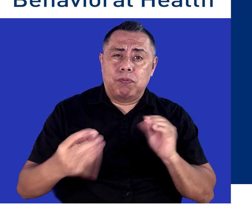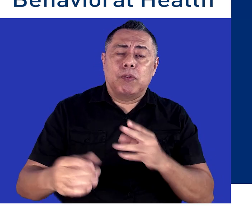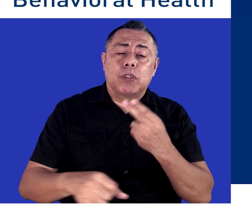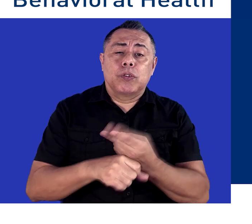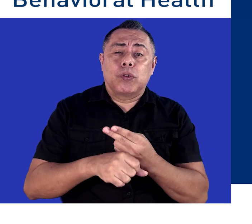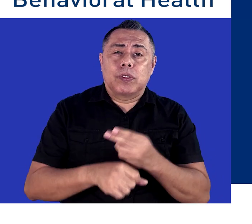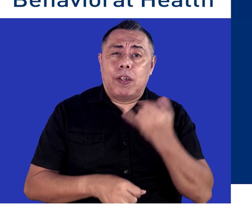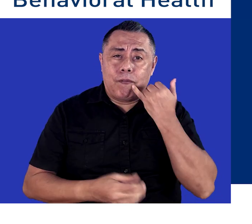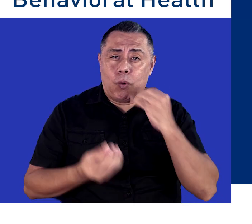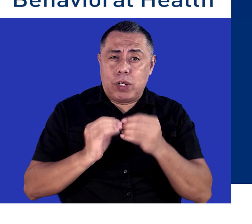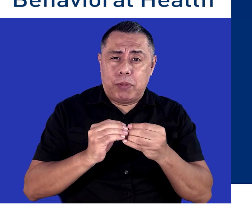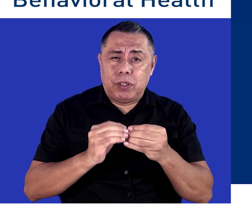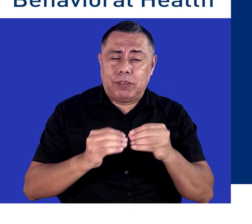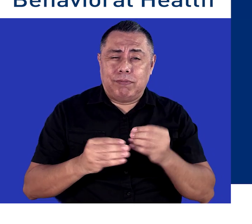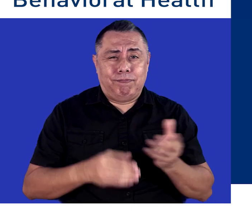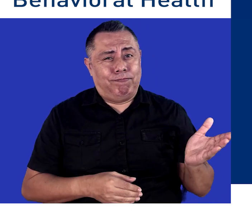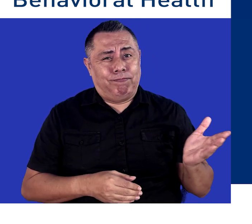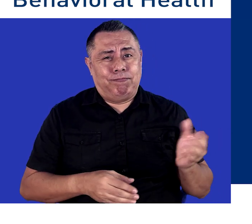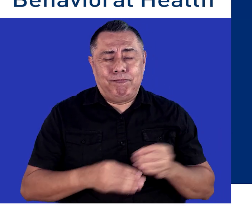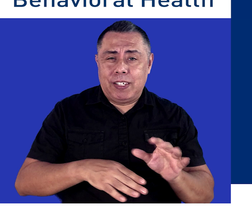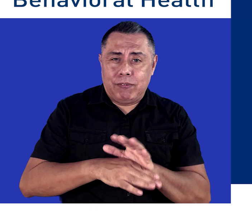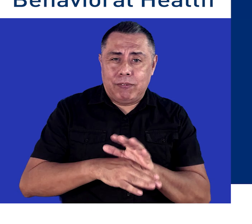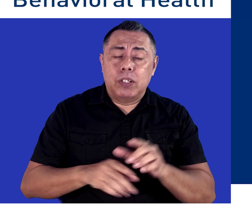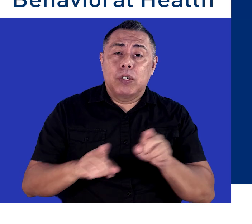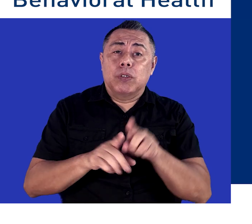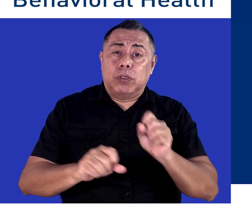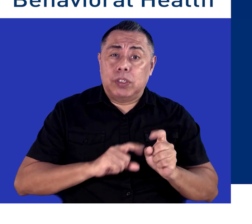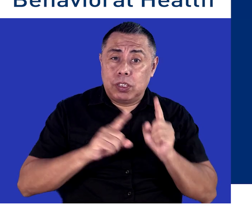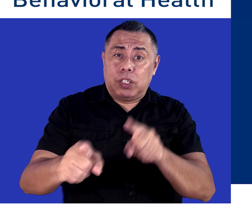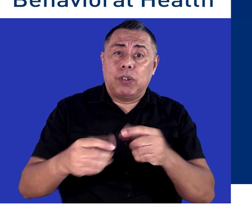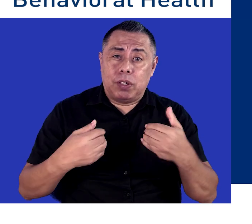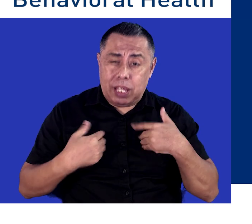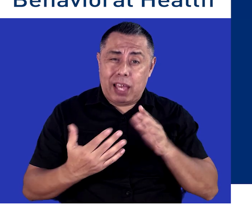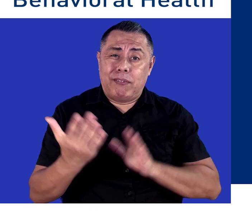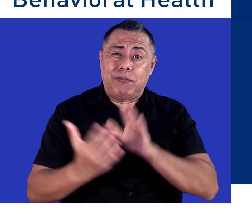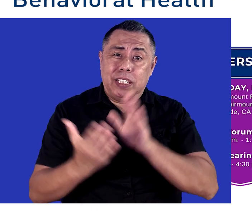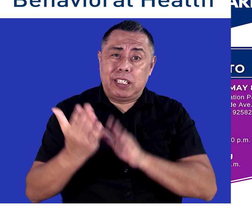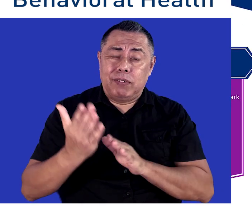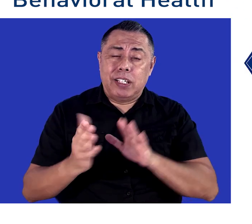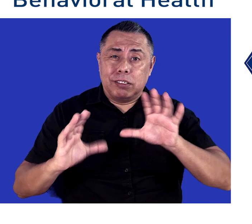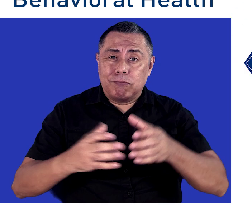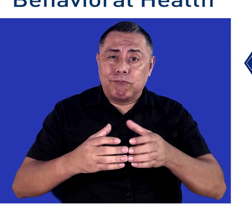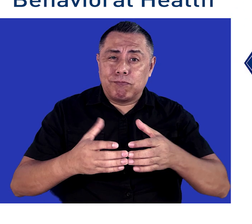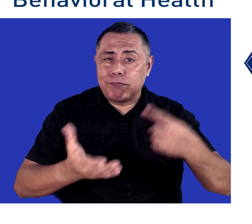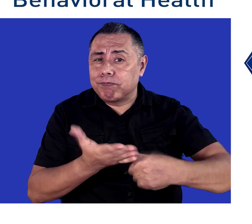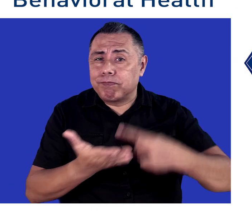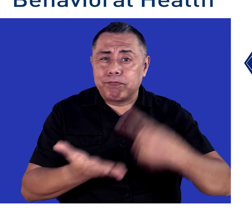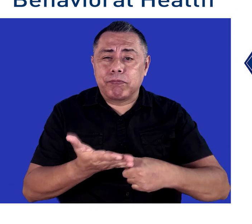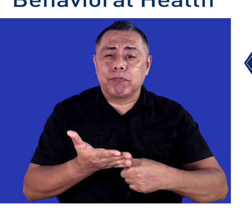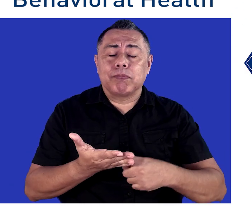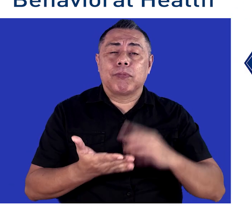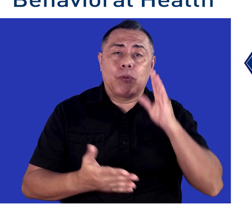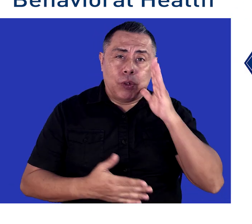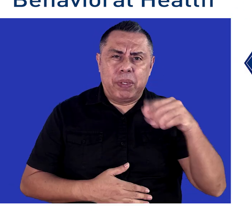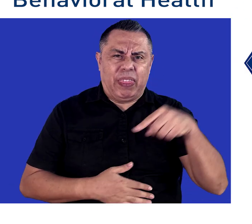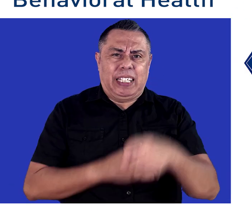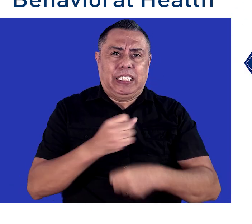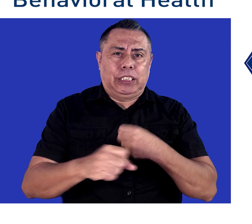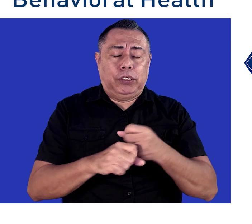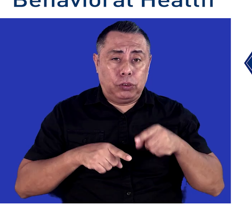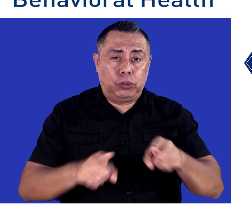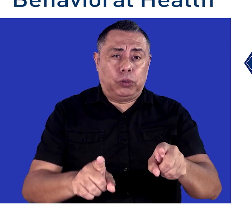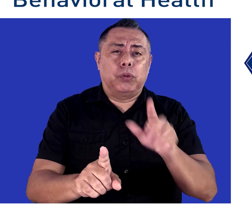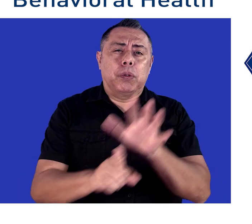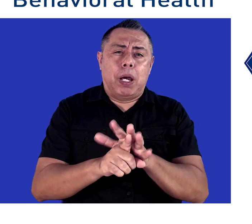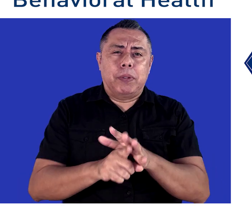phone number also posted with this video, or, as indicated, attend a regional in-person public hearing, which will be held this year at our